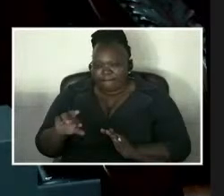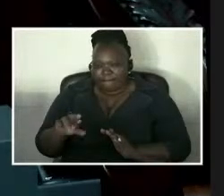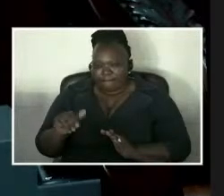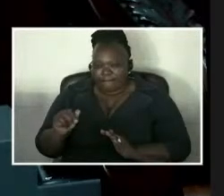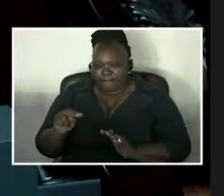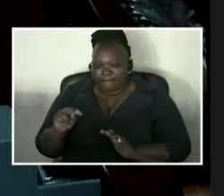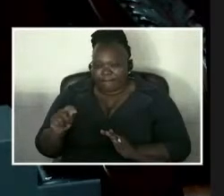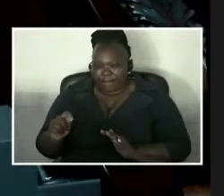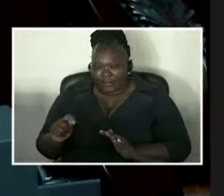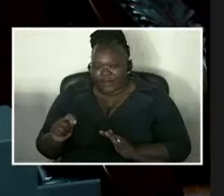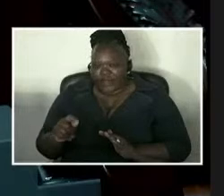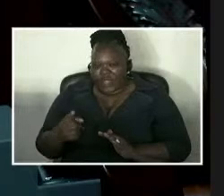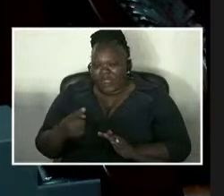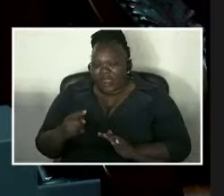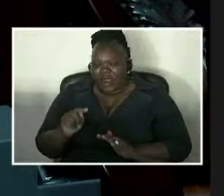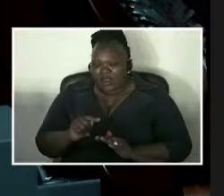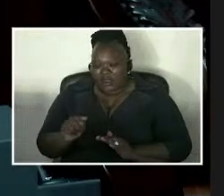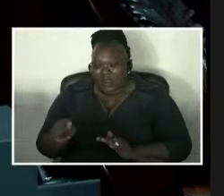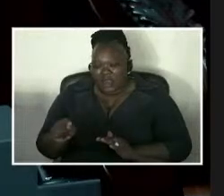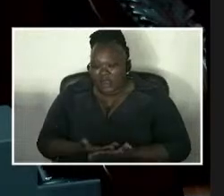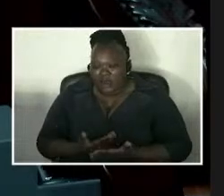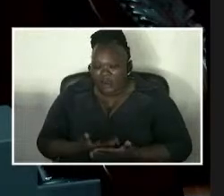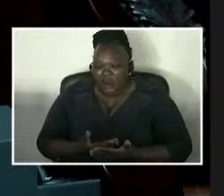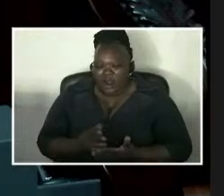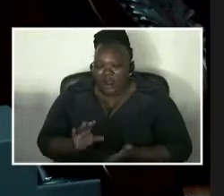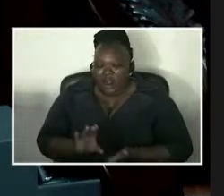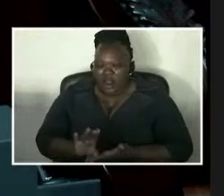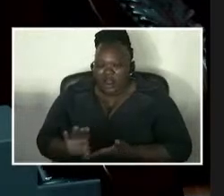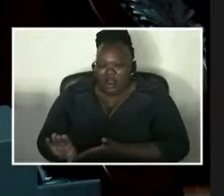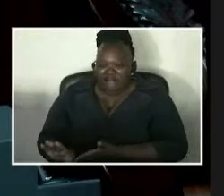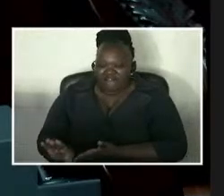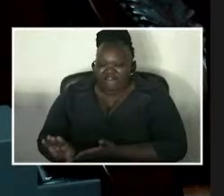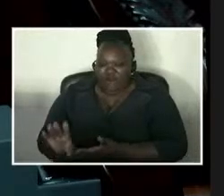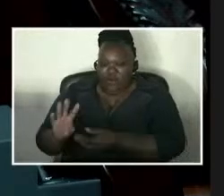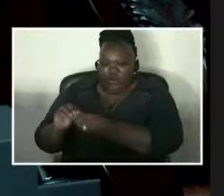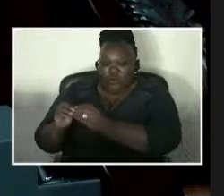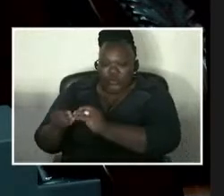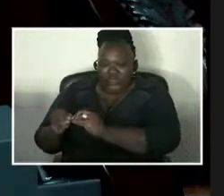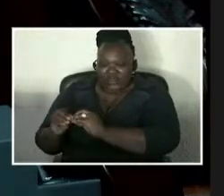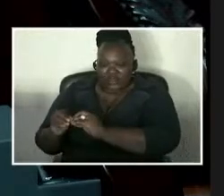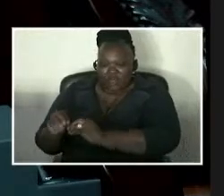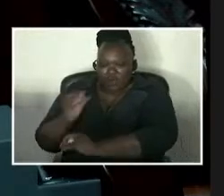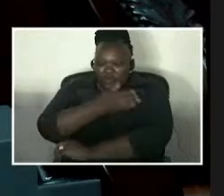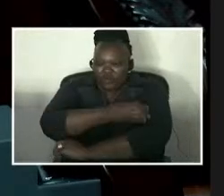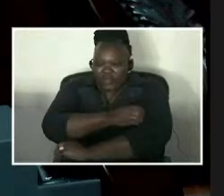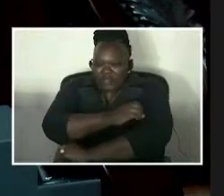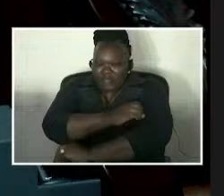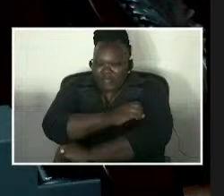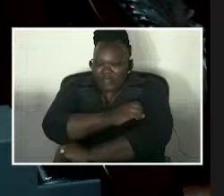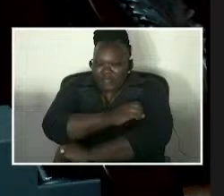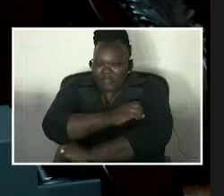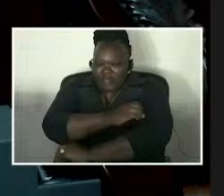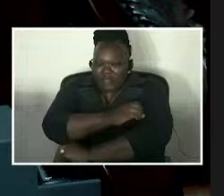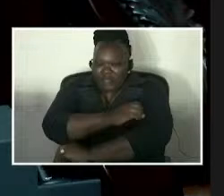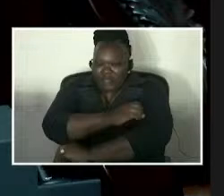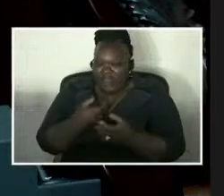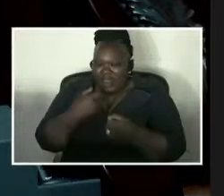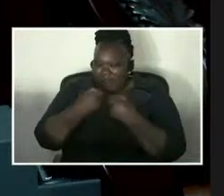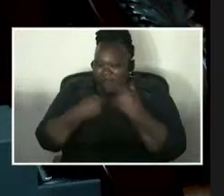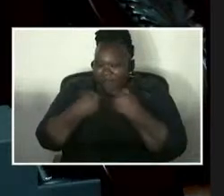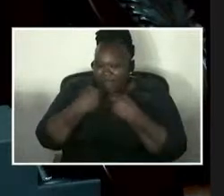which could have been via environments allocated to infrastructure maintenance equipment procurement and medication